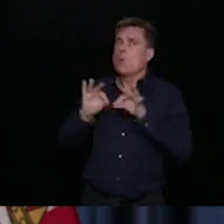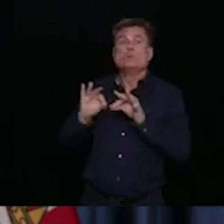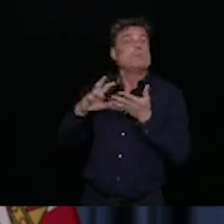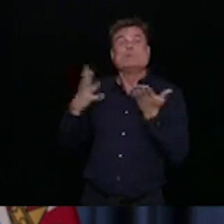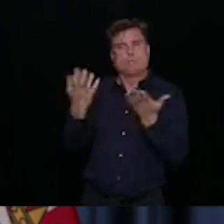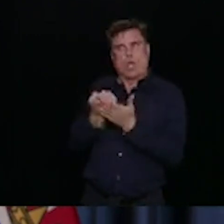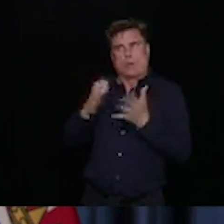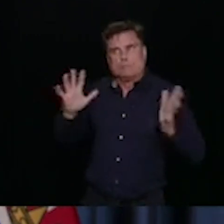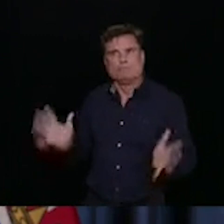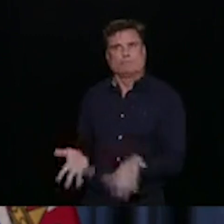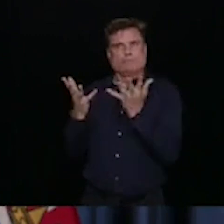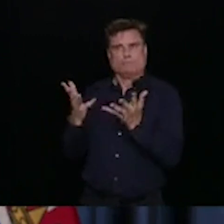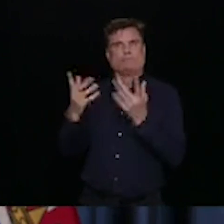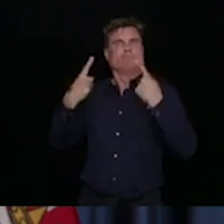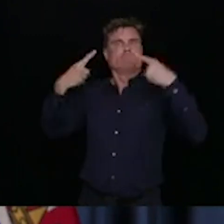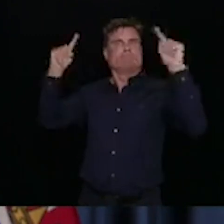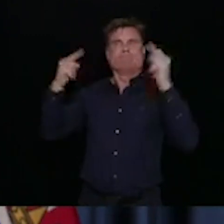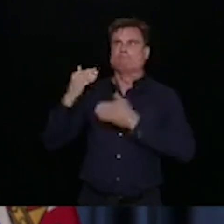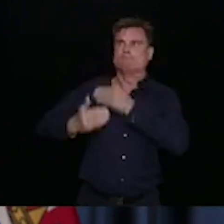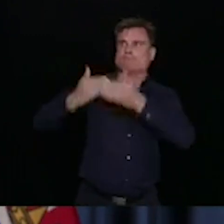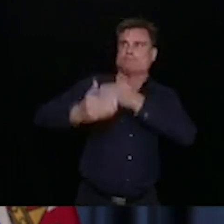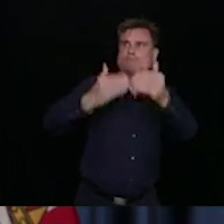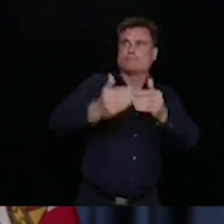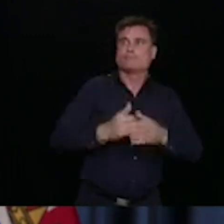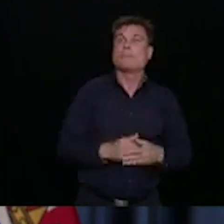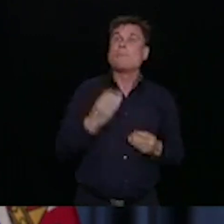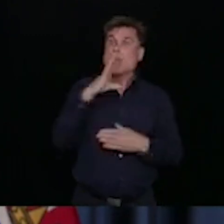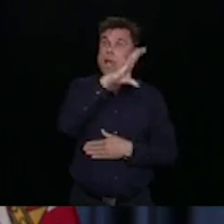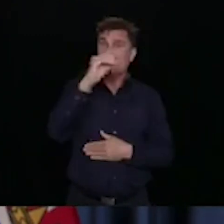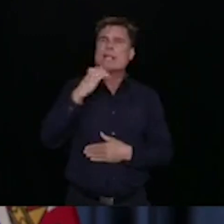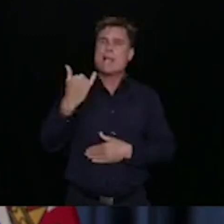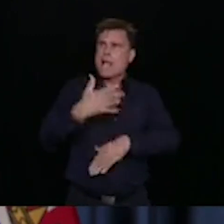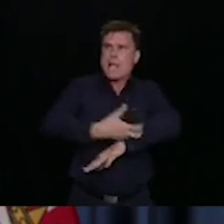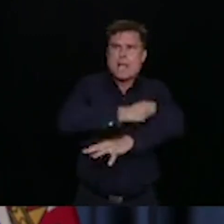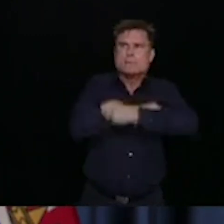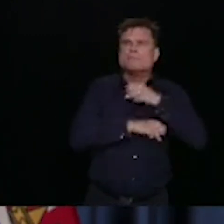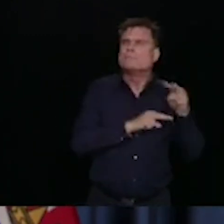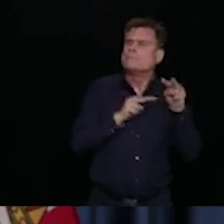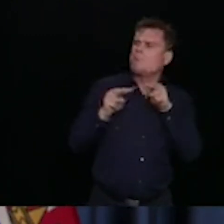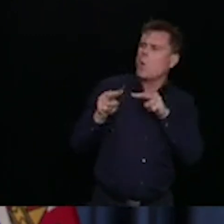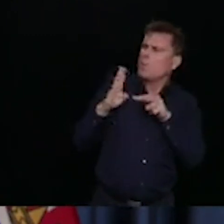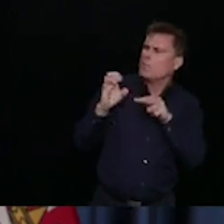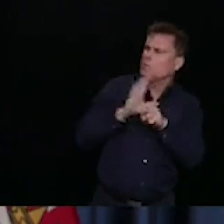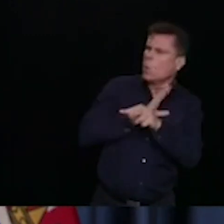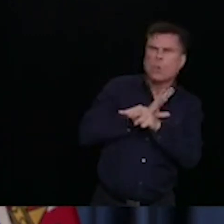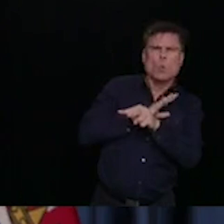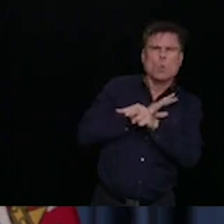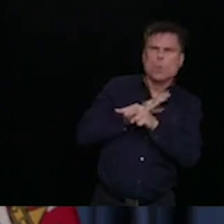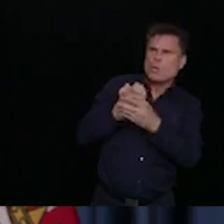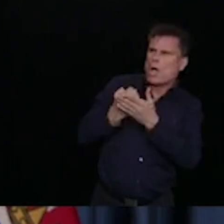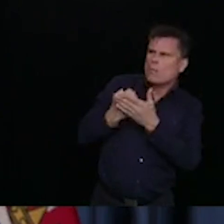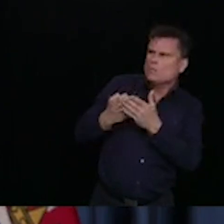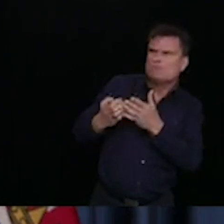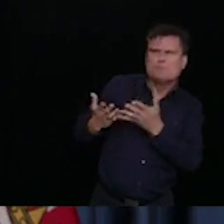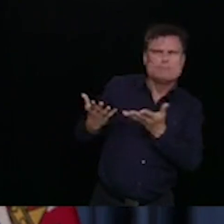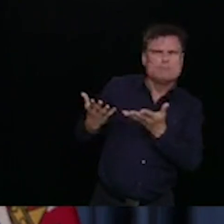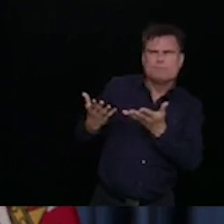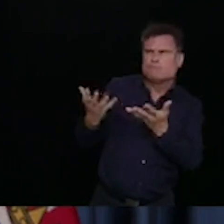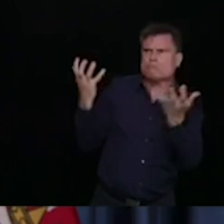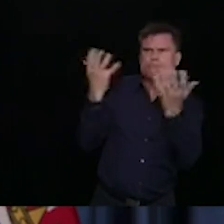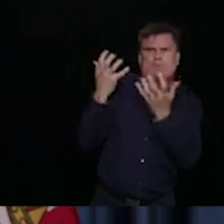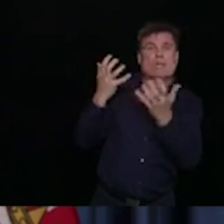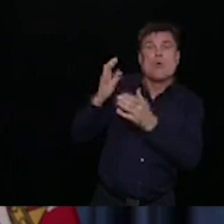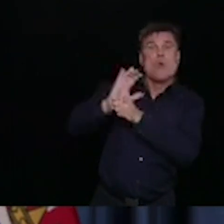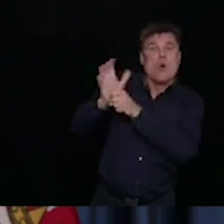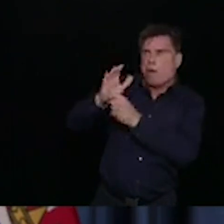forward, and there are increasing numbers of companies that are looking at British Columbia as having successfully flattened the curve, having a